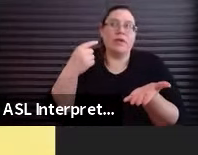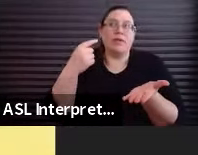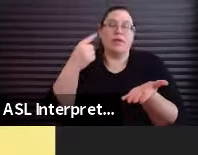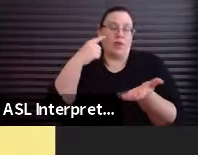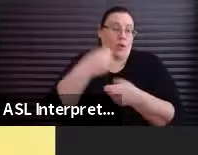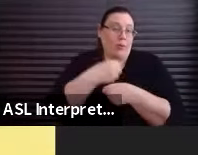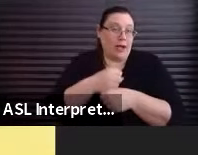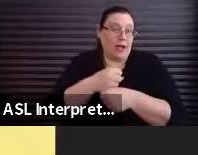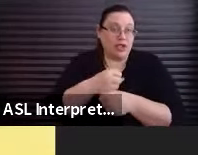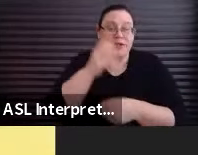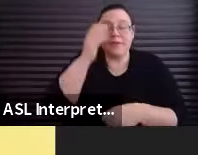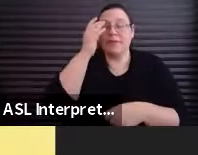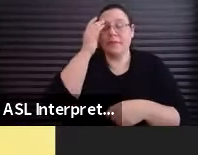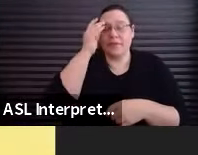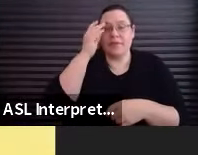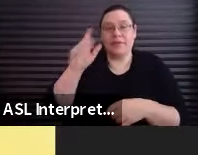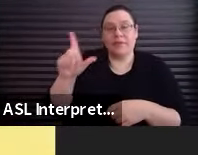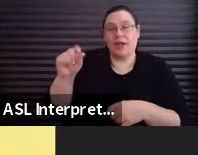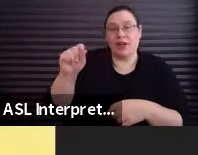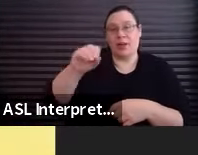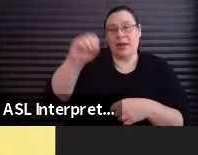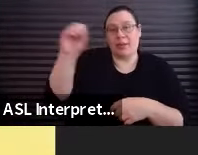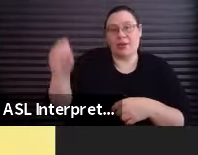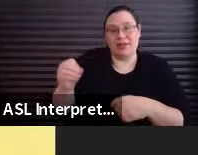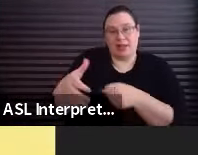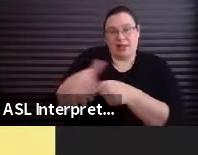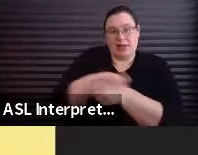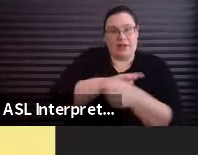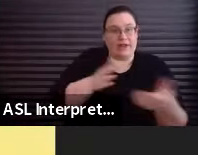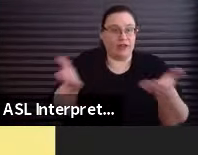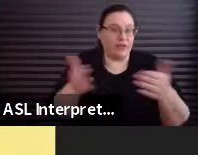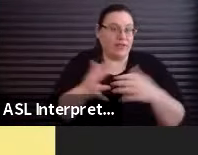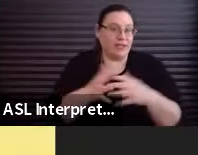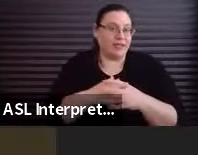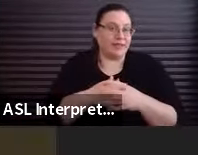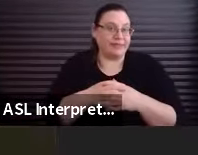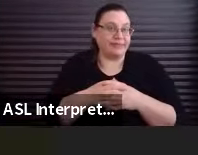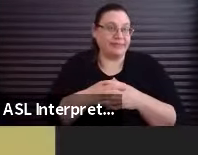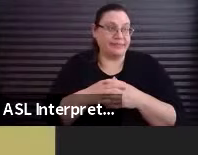production, is 20% is covered services.